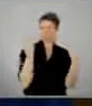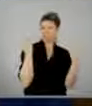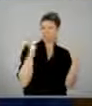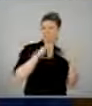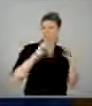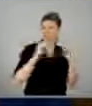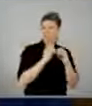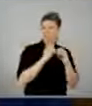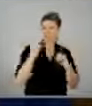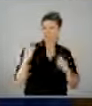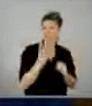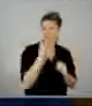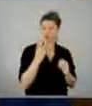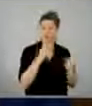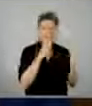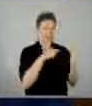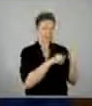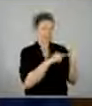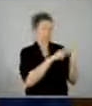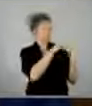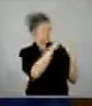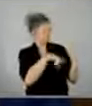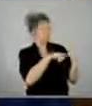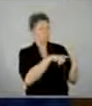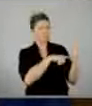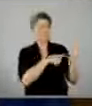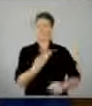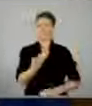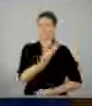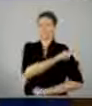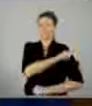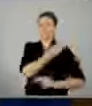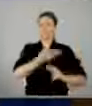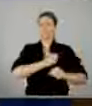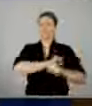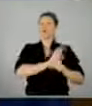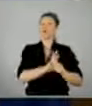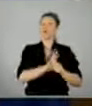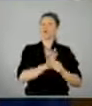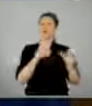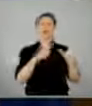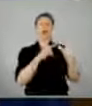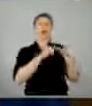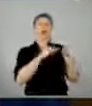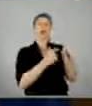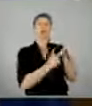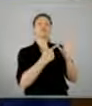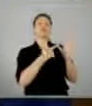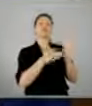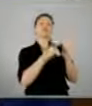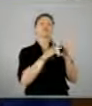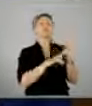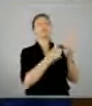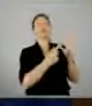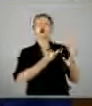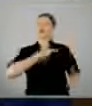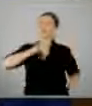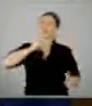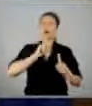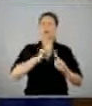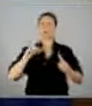2021, COVID-19 vaccine AstraZeneca confirms 100% protection